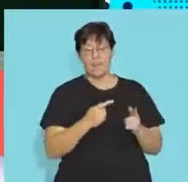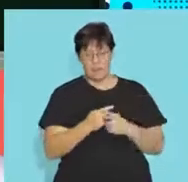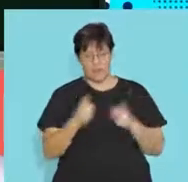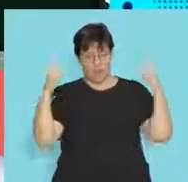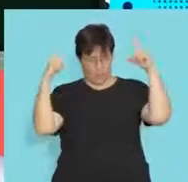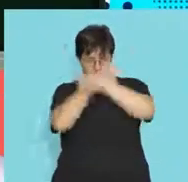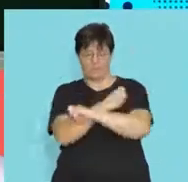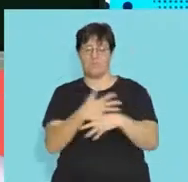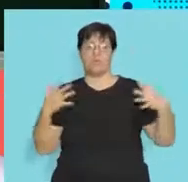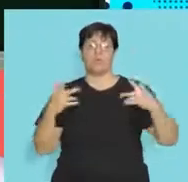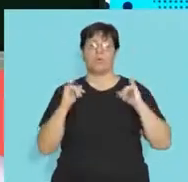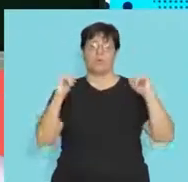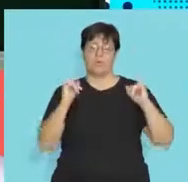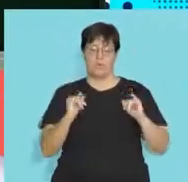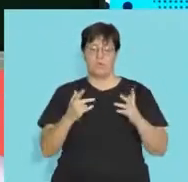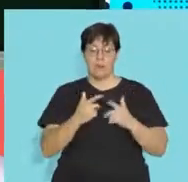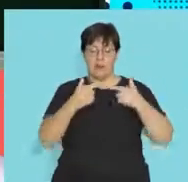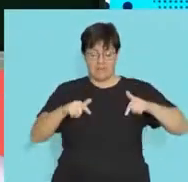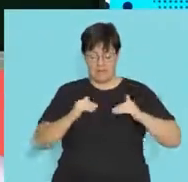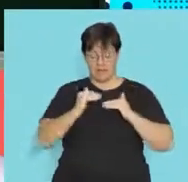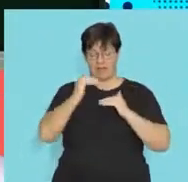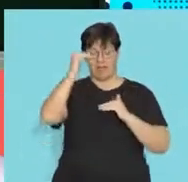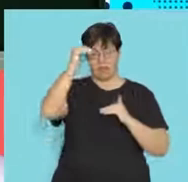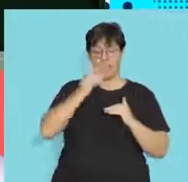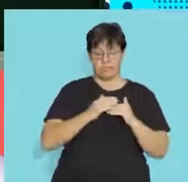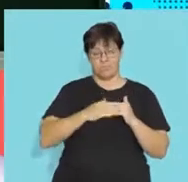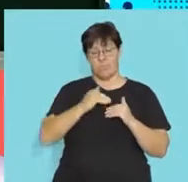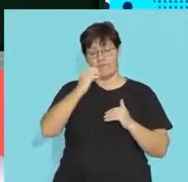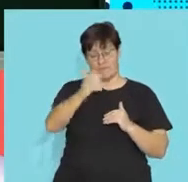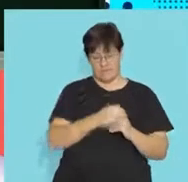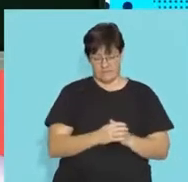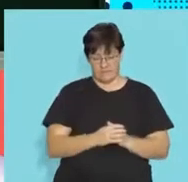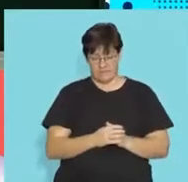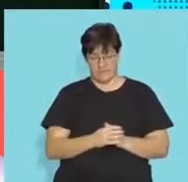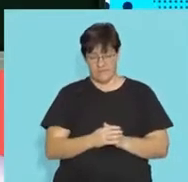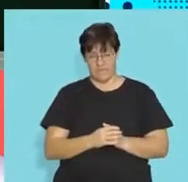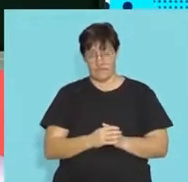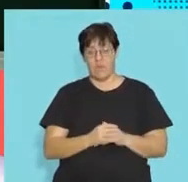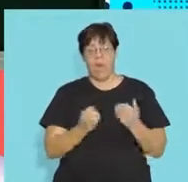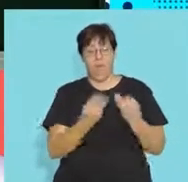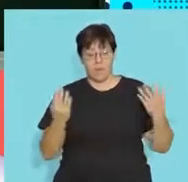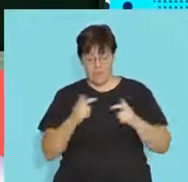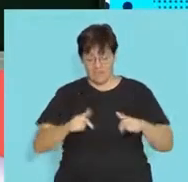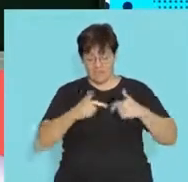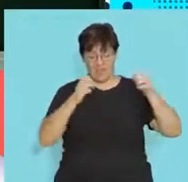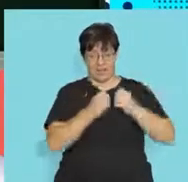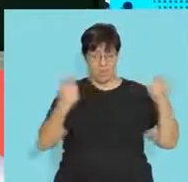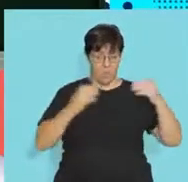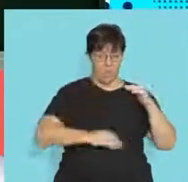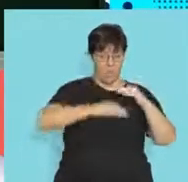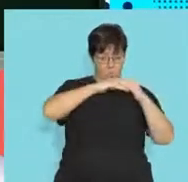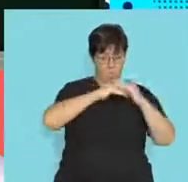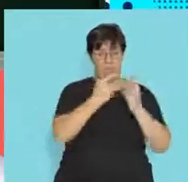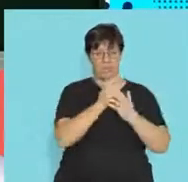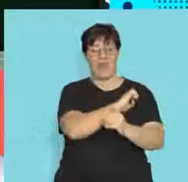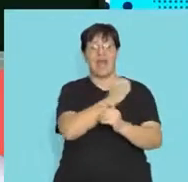the complexity and the levels of trophic levels present. So essentially, the greater the number of trophic levels would mean that